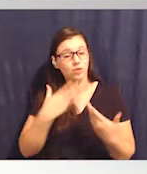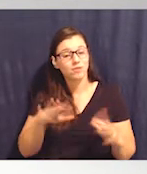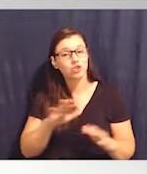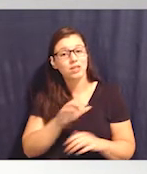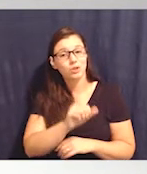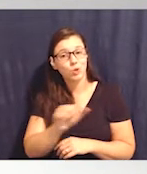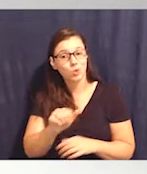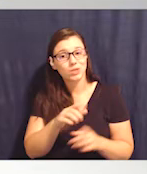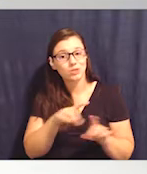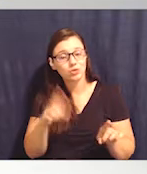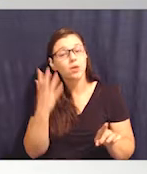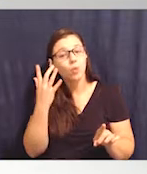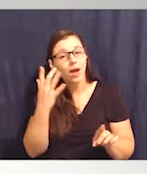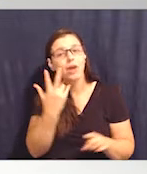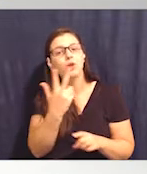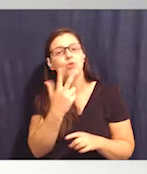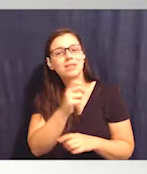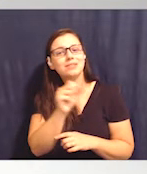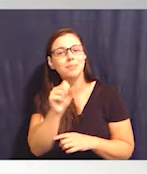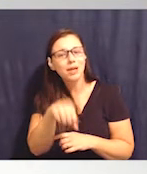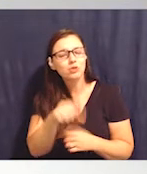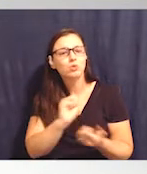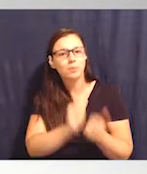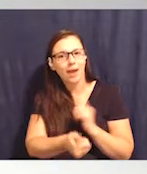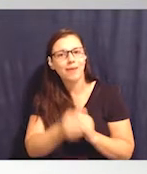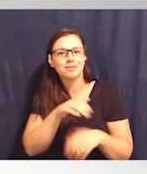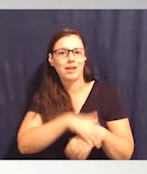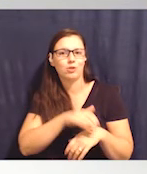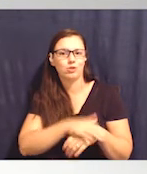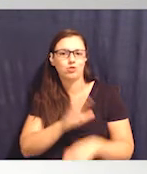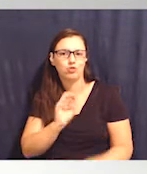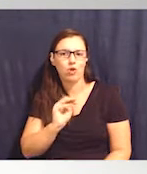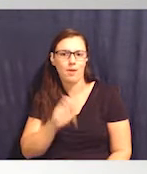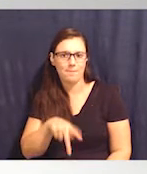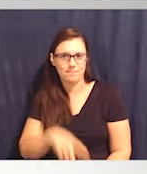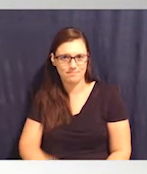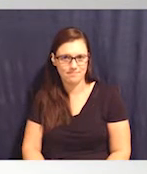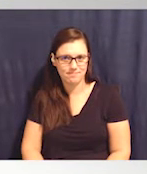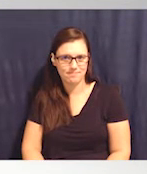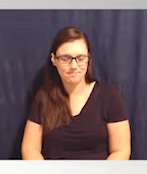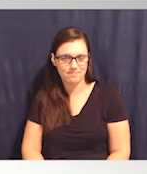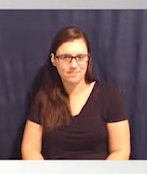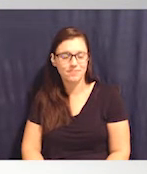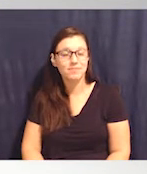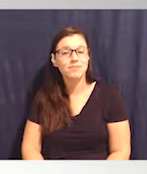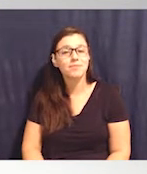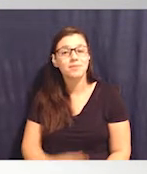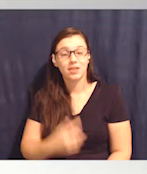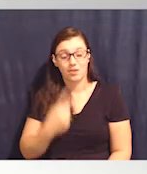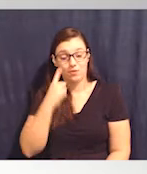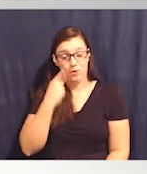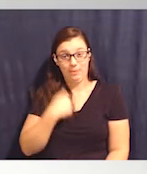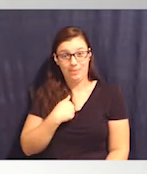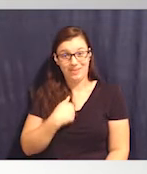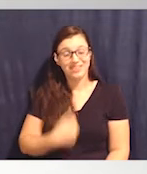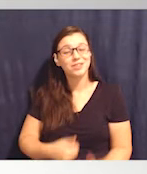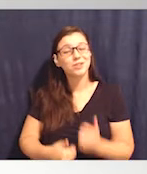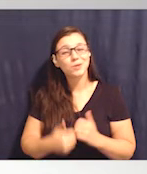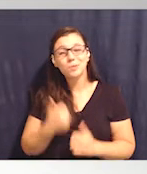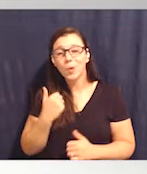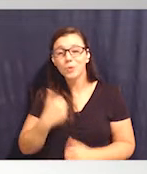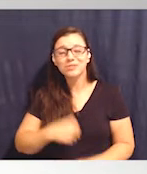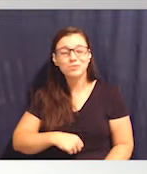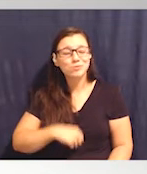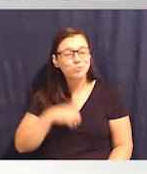English composition. The proudest thing for me, one of the proudest things for me was when he got